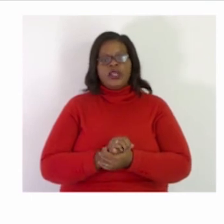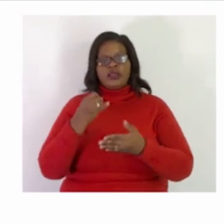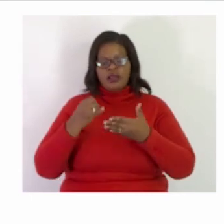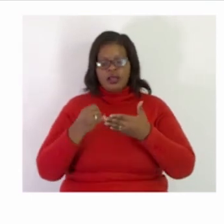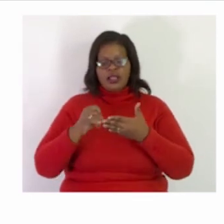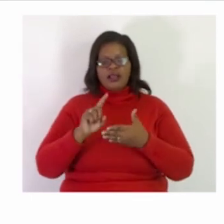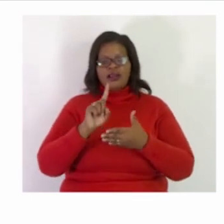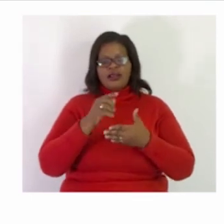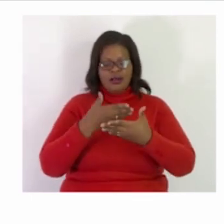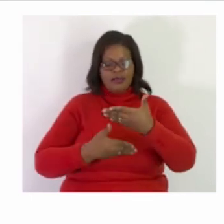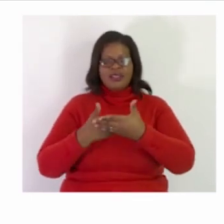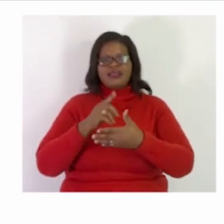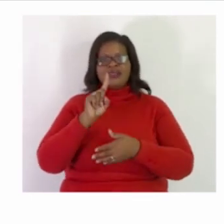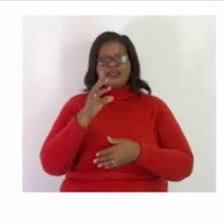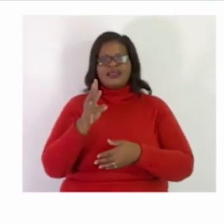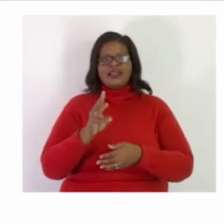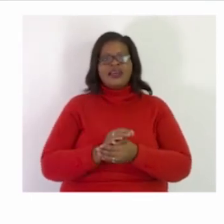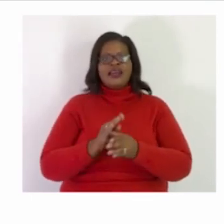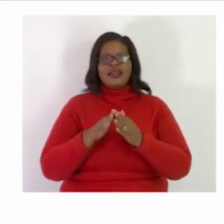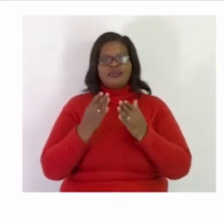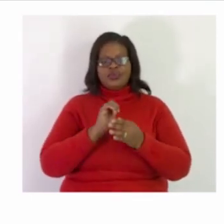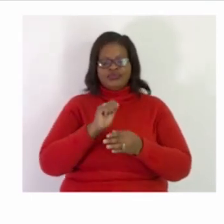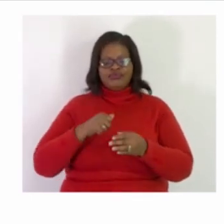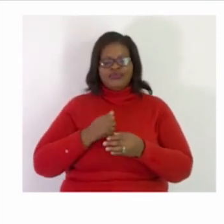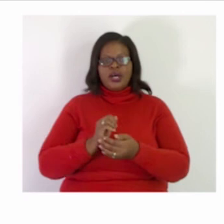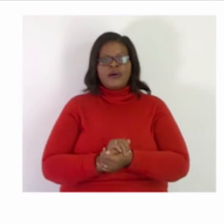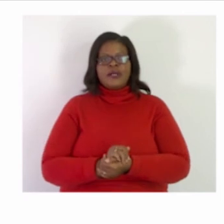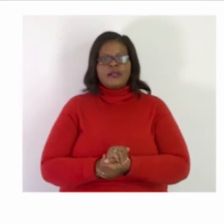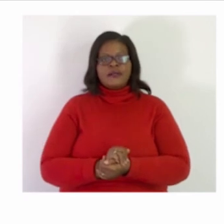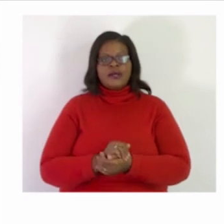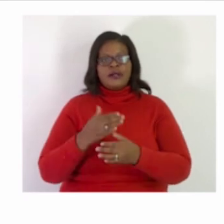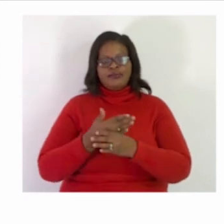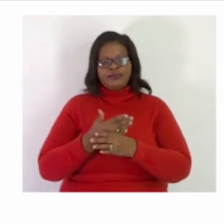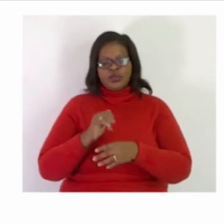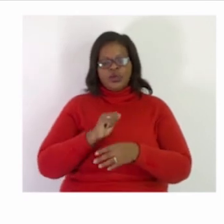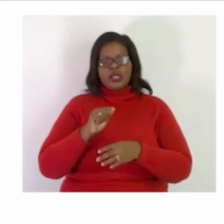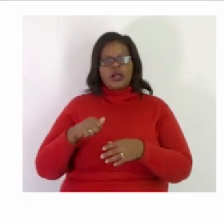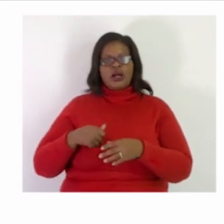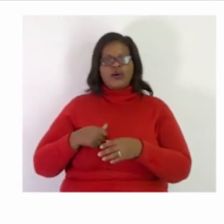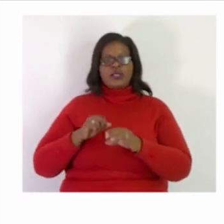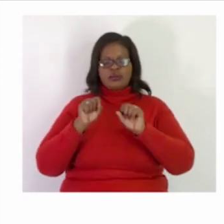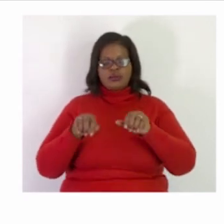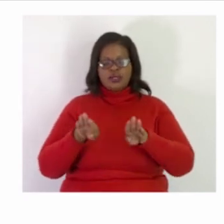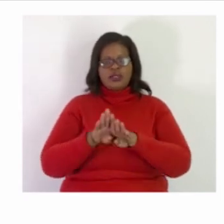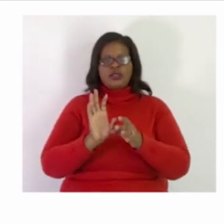But let us go to page 15 and start with our activity that you need to do at home.